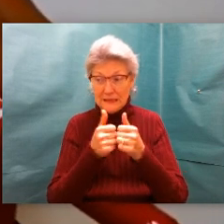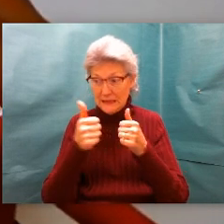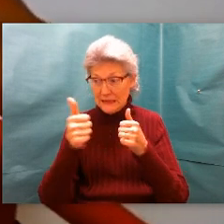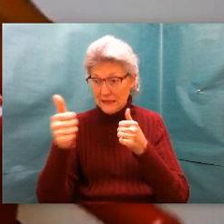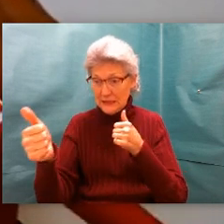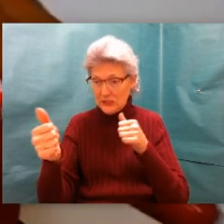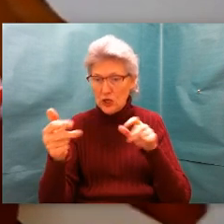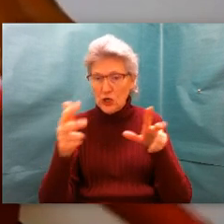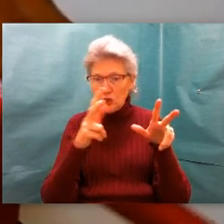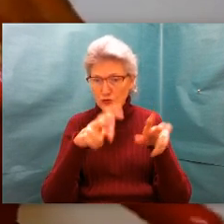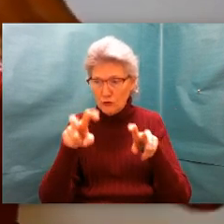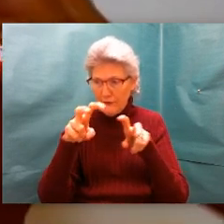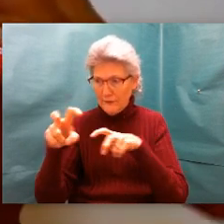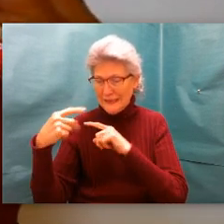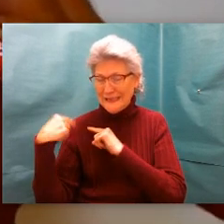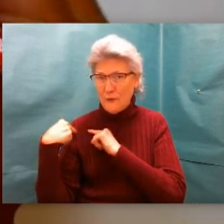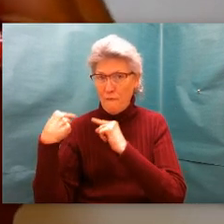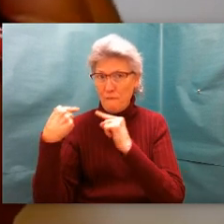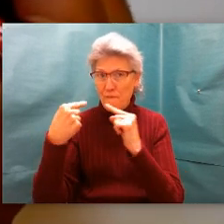distance traveled so far.